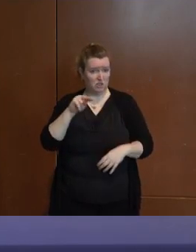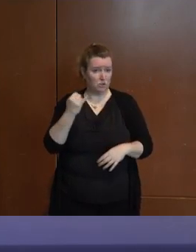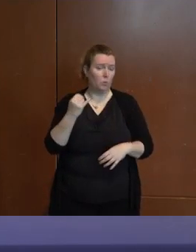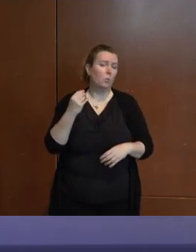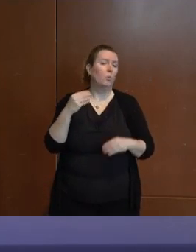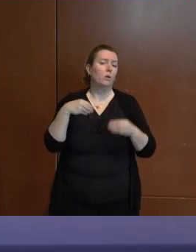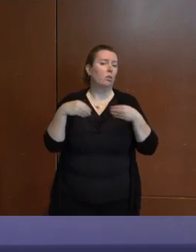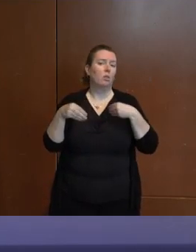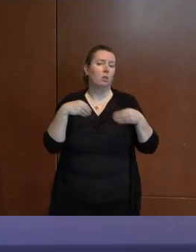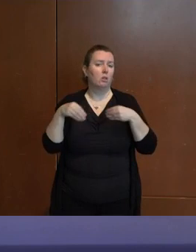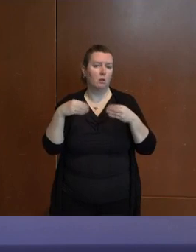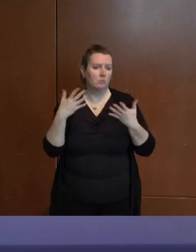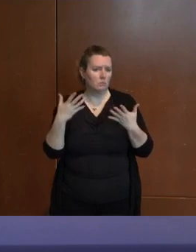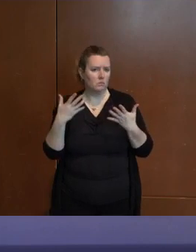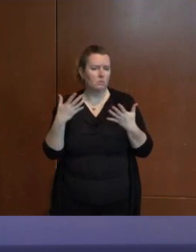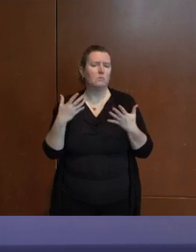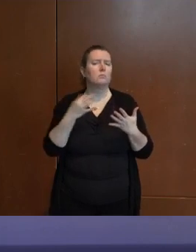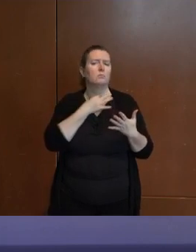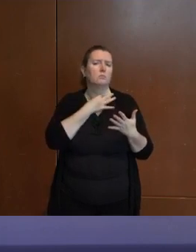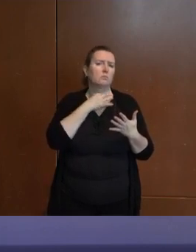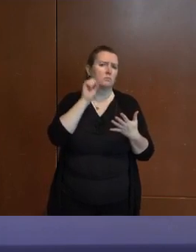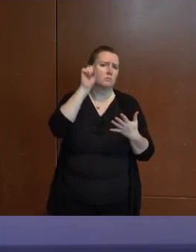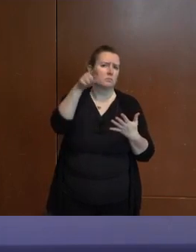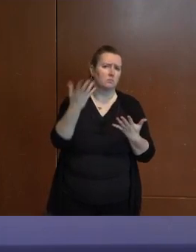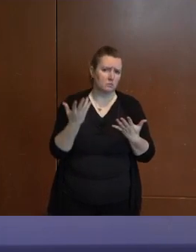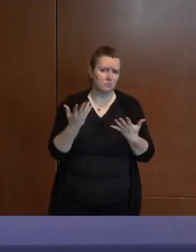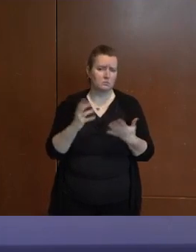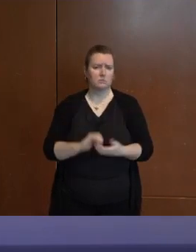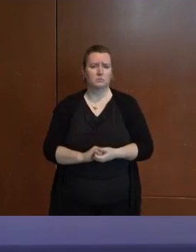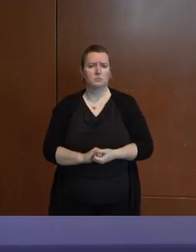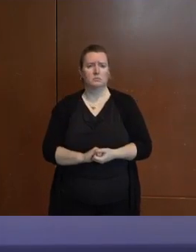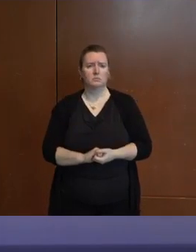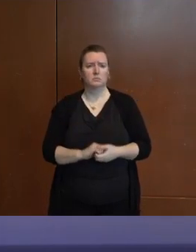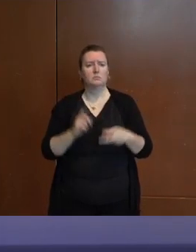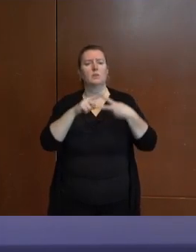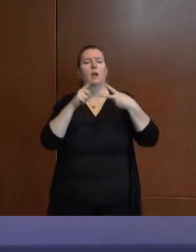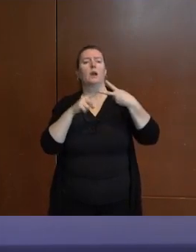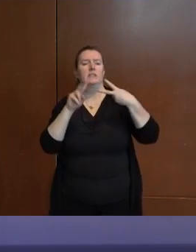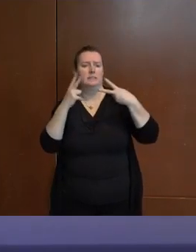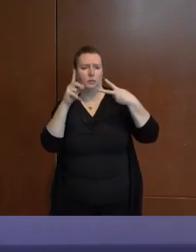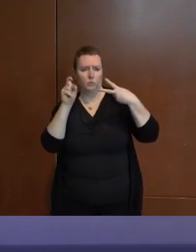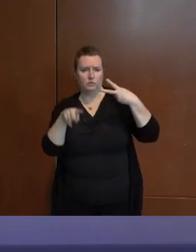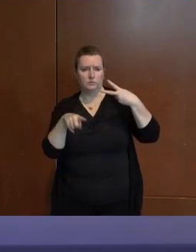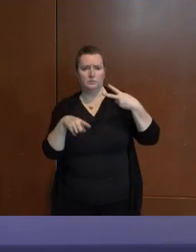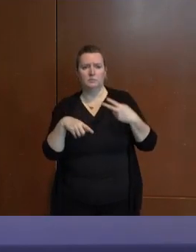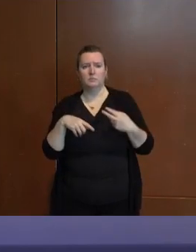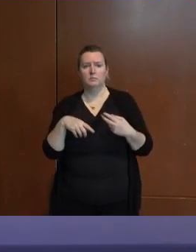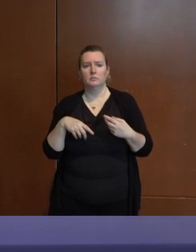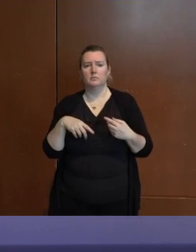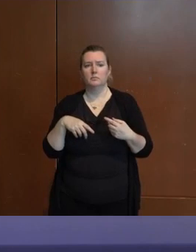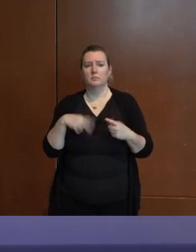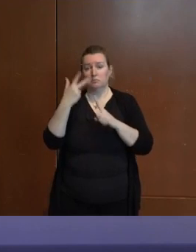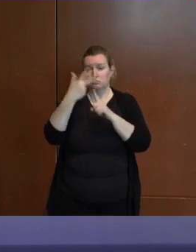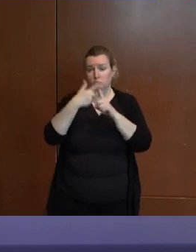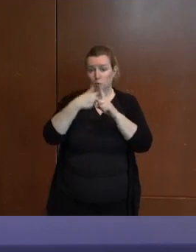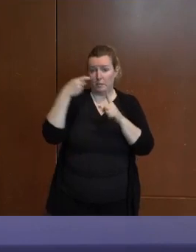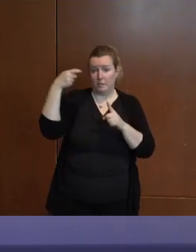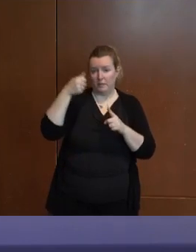a $680 million pension payment due today, the quarterly payment. I'm wondering if you're going to make it, and